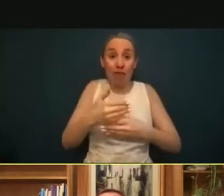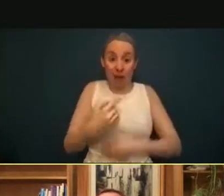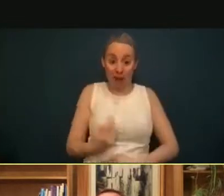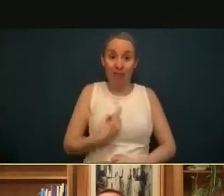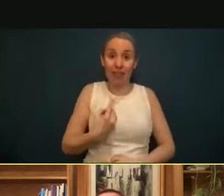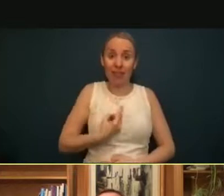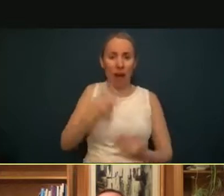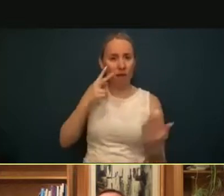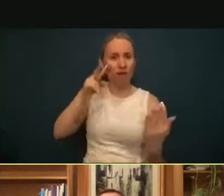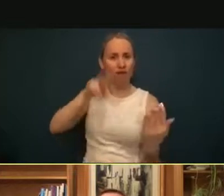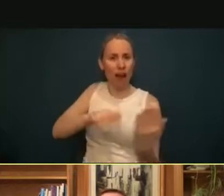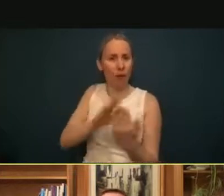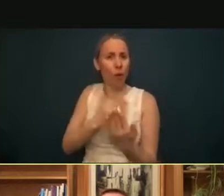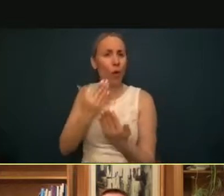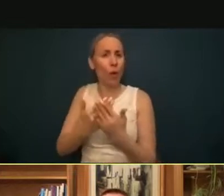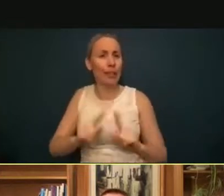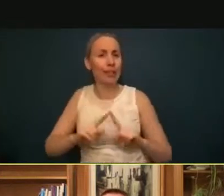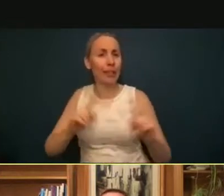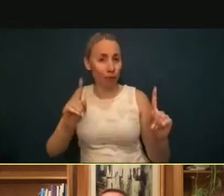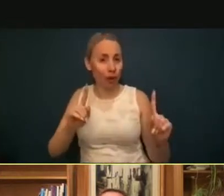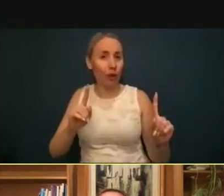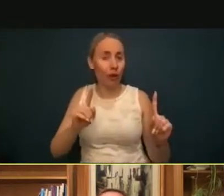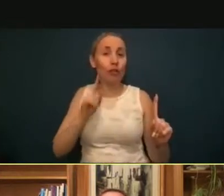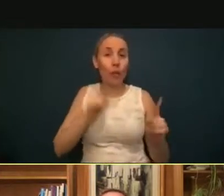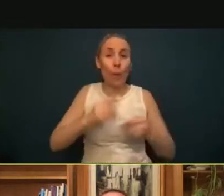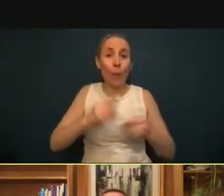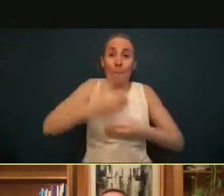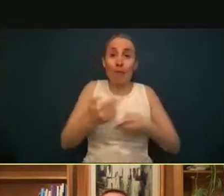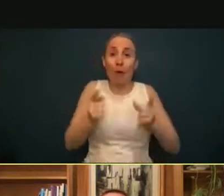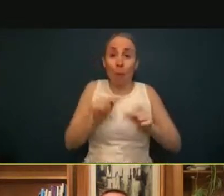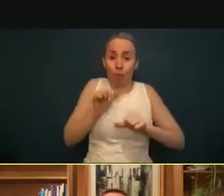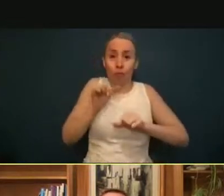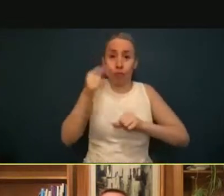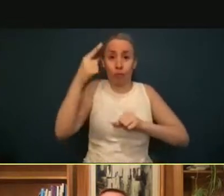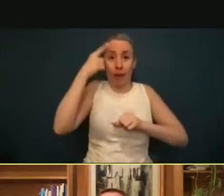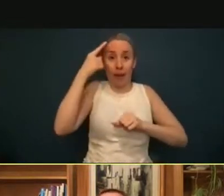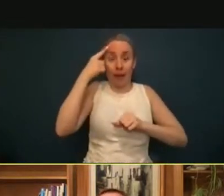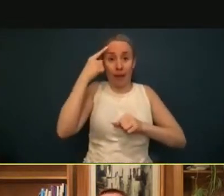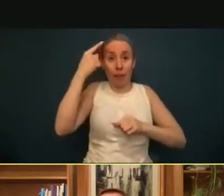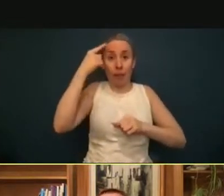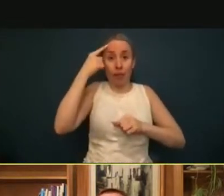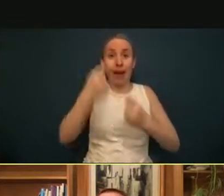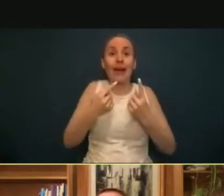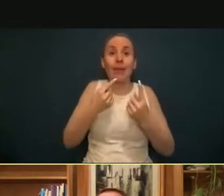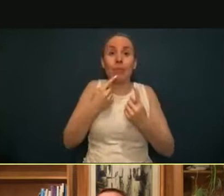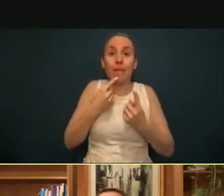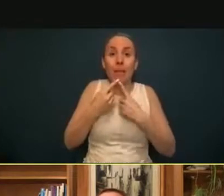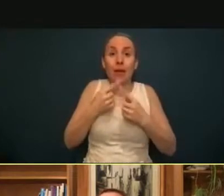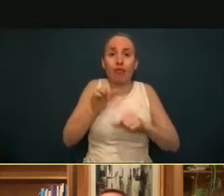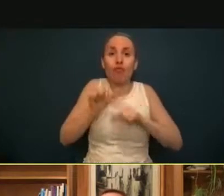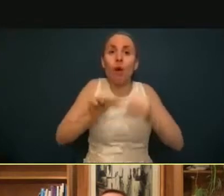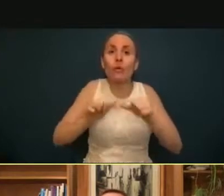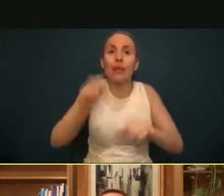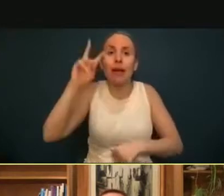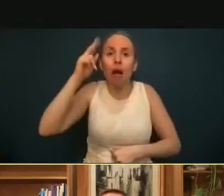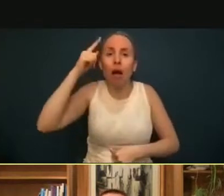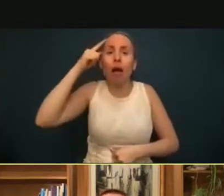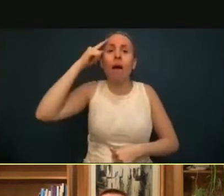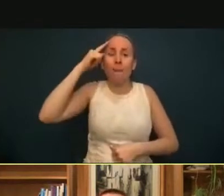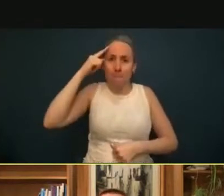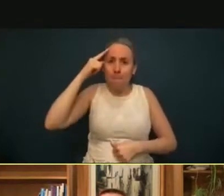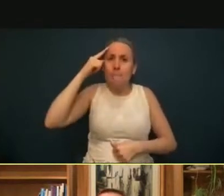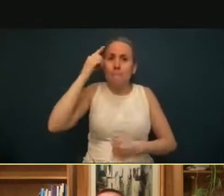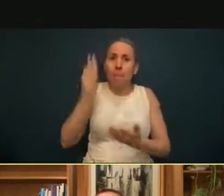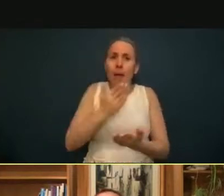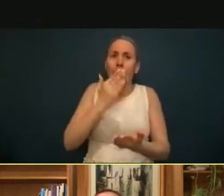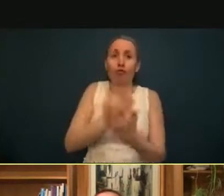is processing information and having that information delivered in a way that's